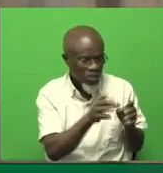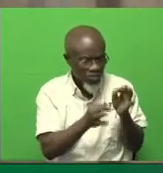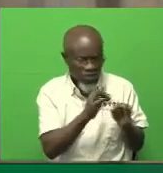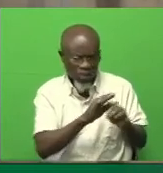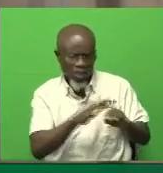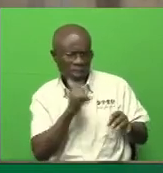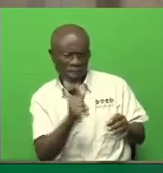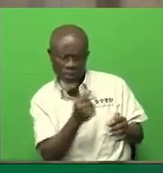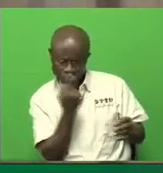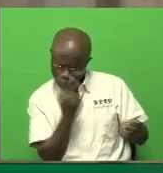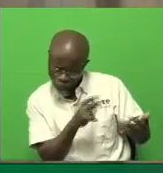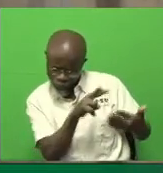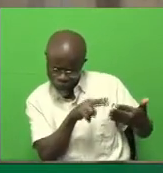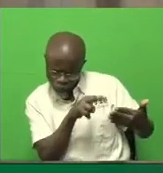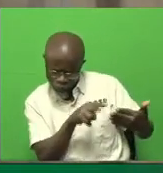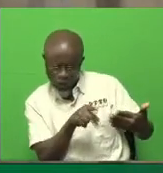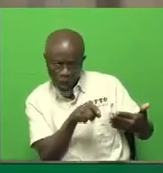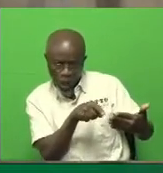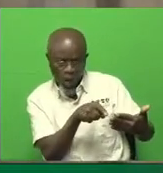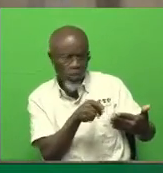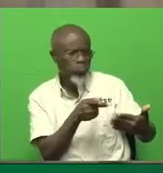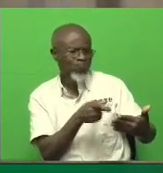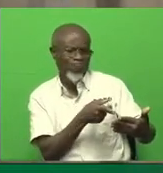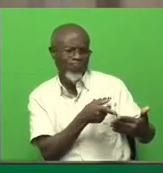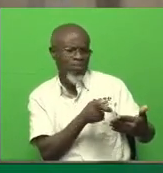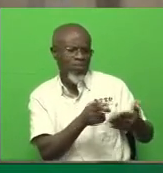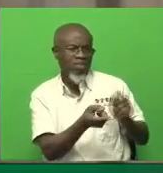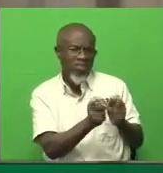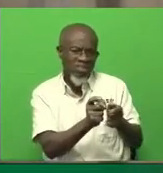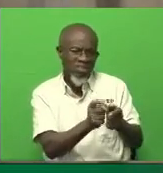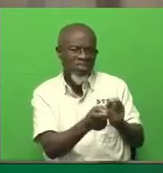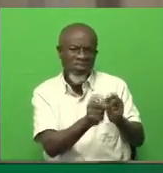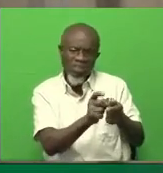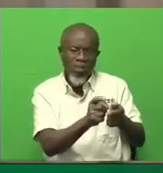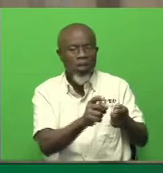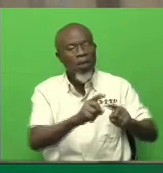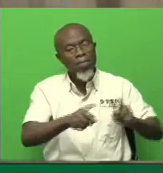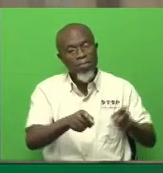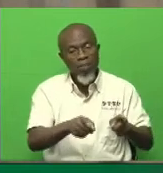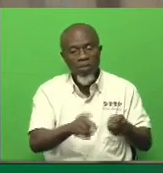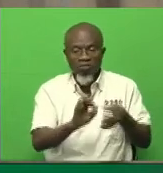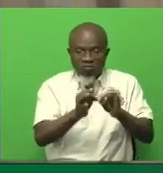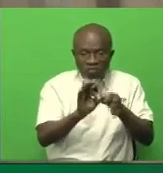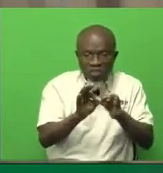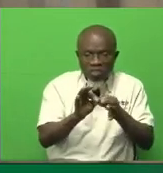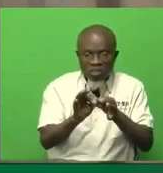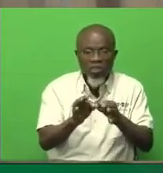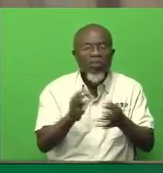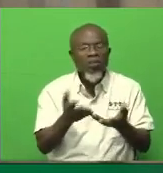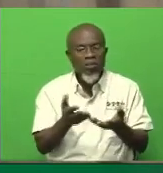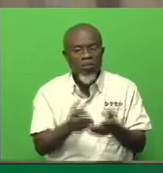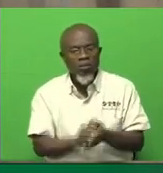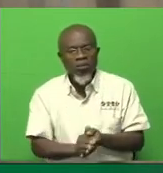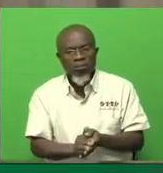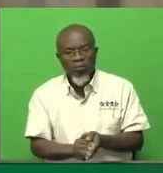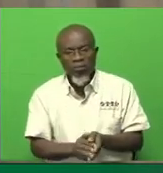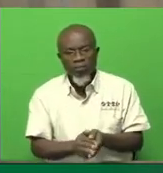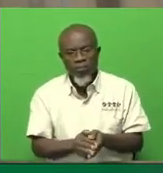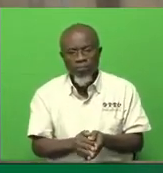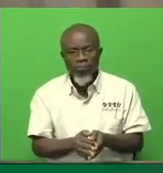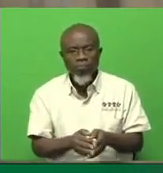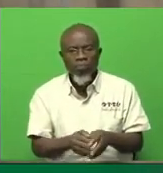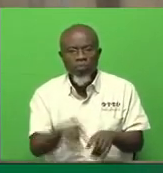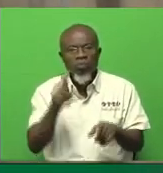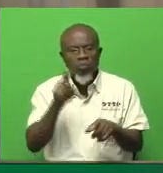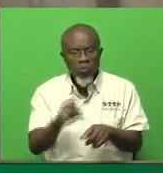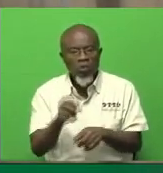it you could make it more your own but you didn't have to scrap it it is the mark of a short-sighted government that cannot build on